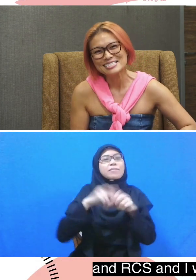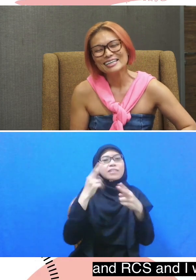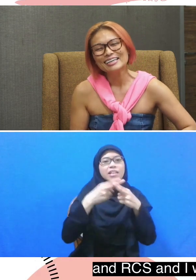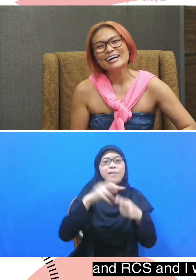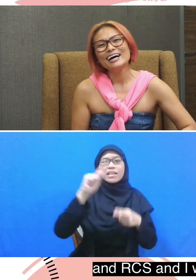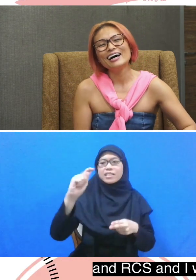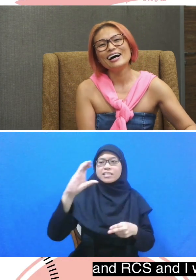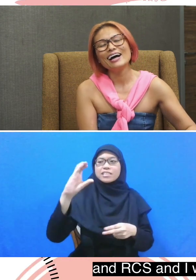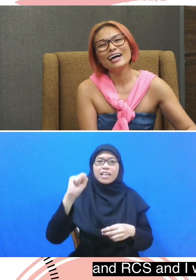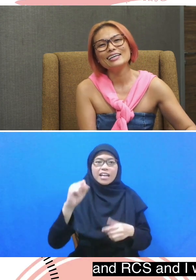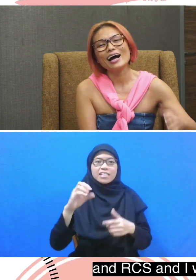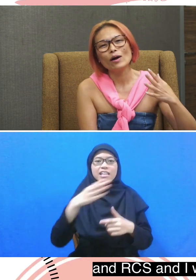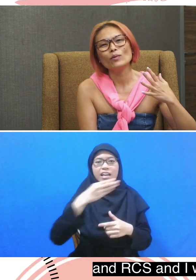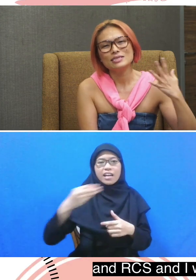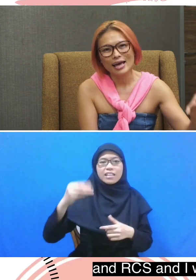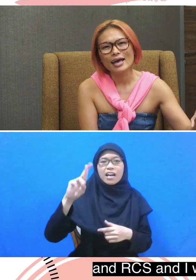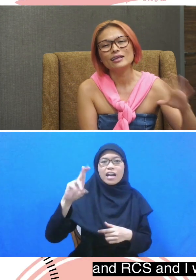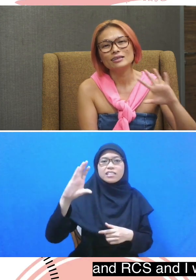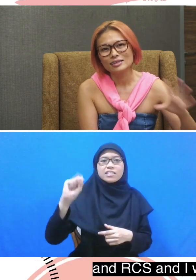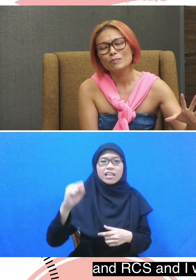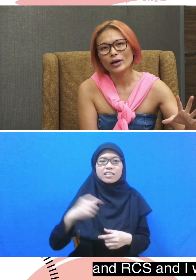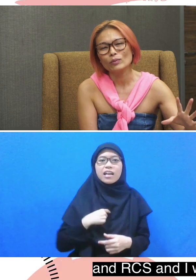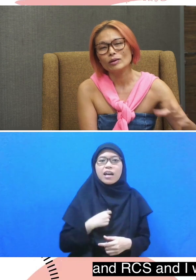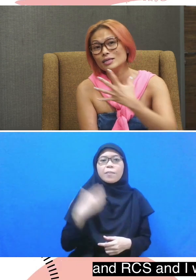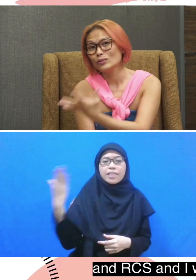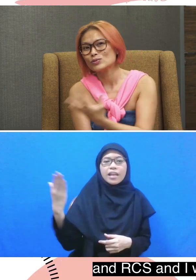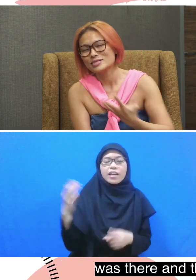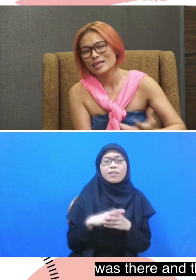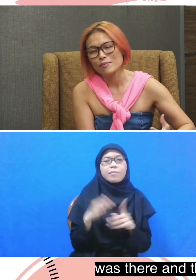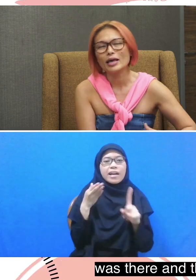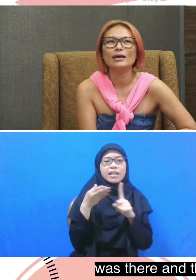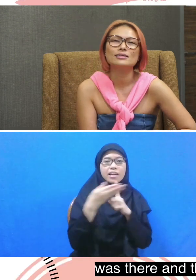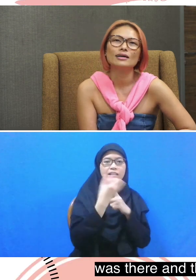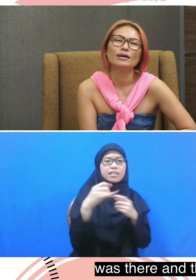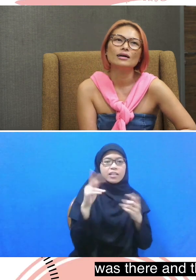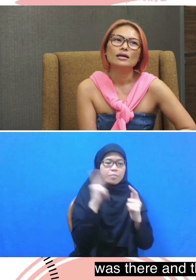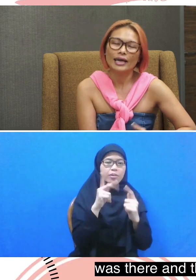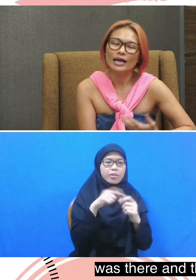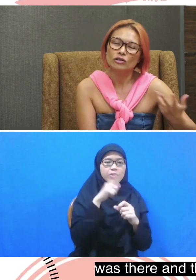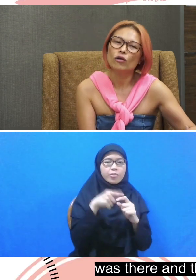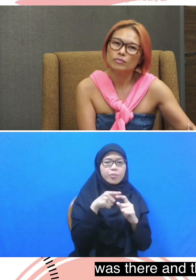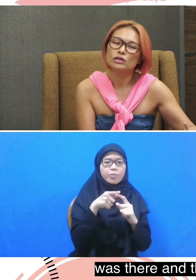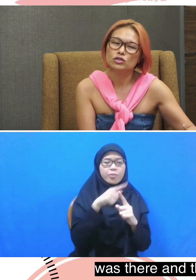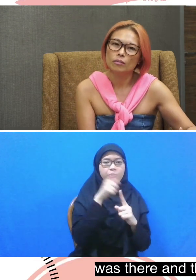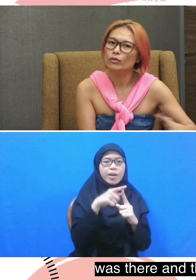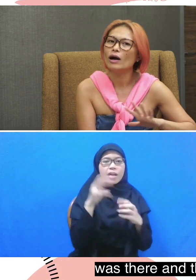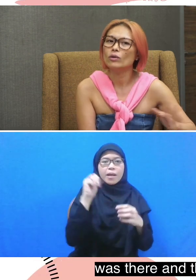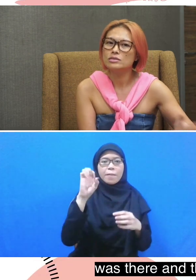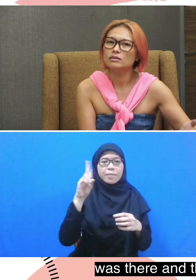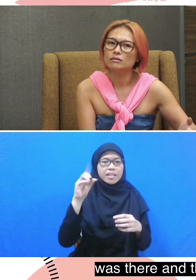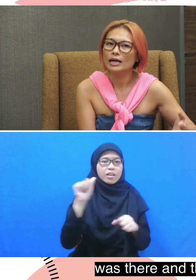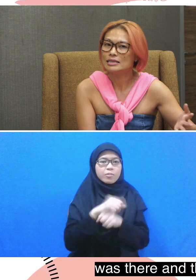RCS. I was there at the turning point when MediaWorks was there, and they actually offered me a job,